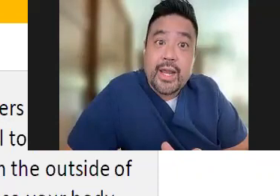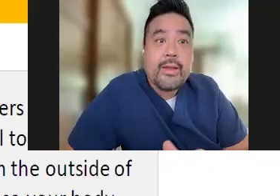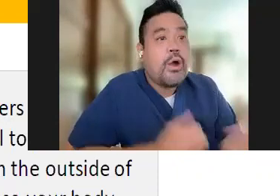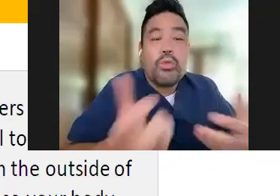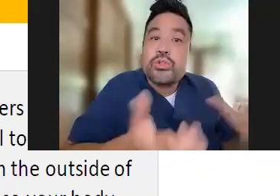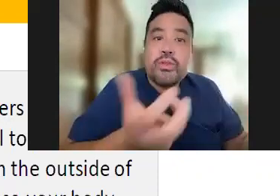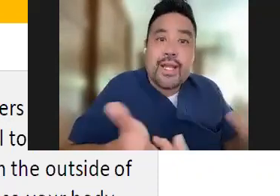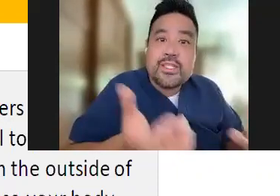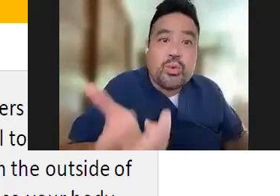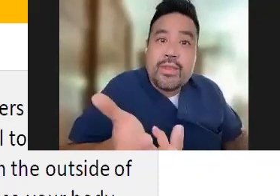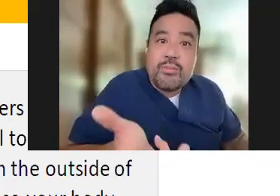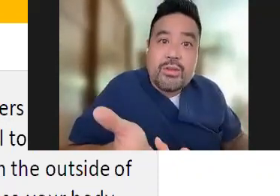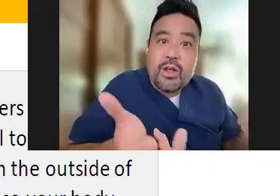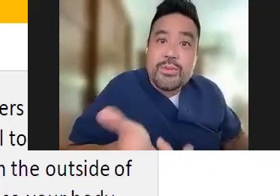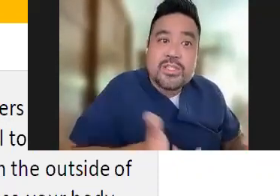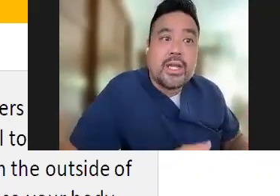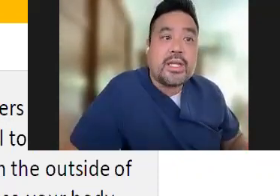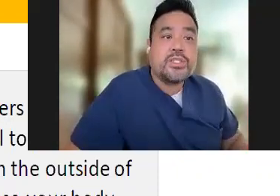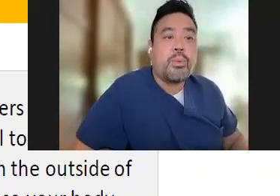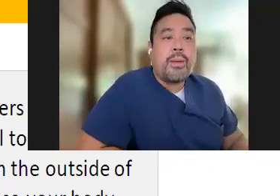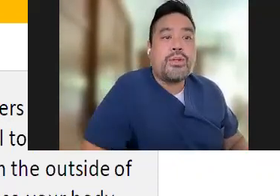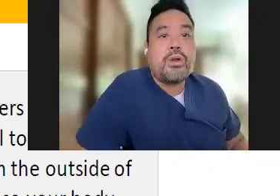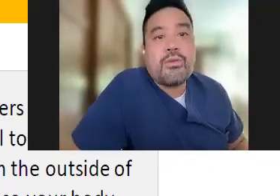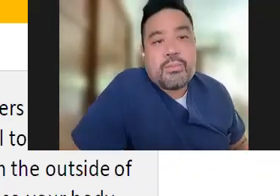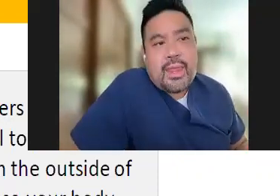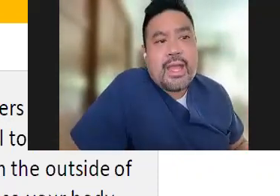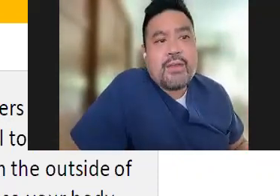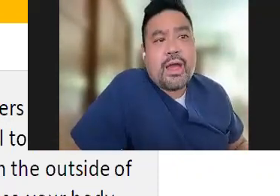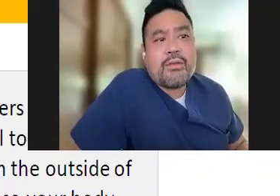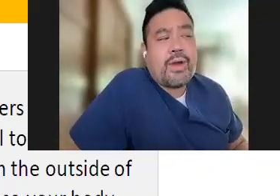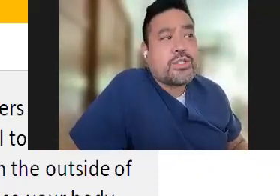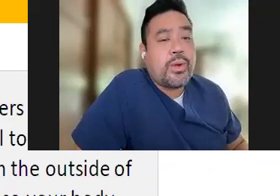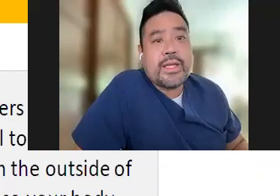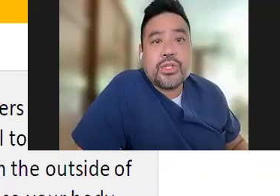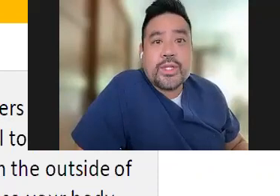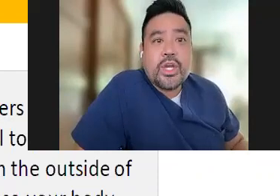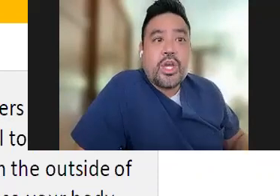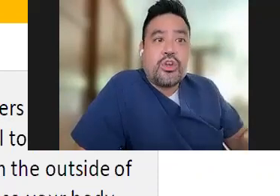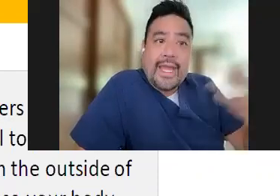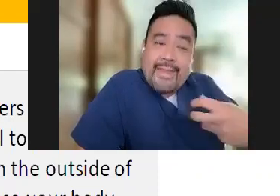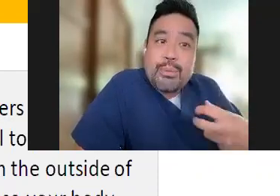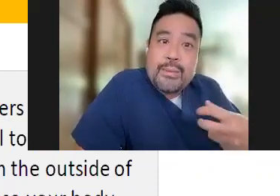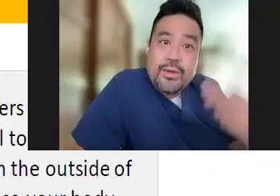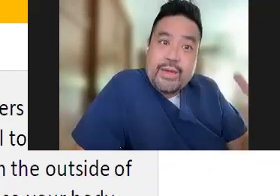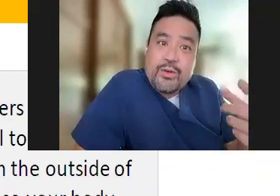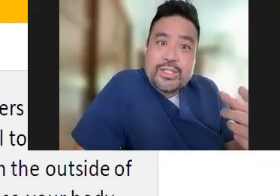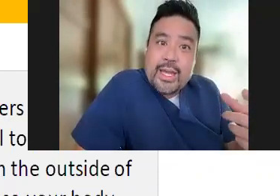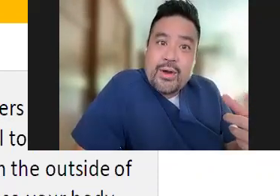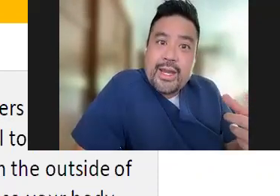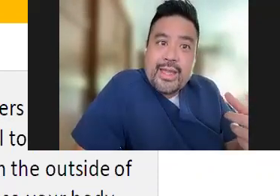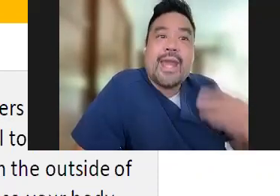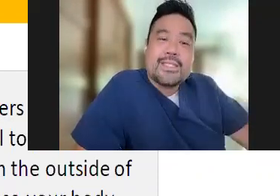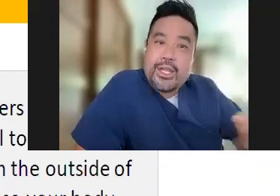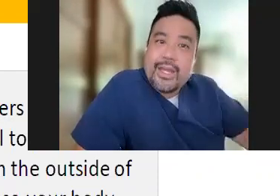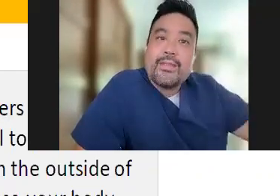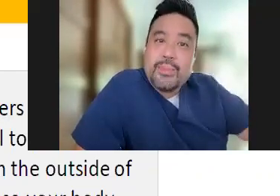shot, right? Well, those are the vaccines, the way they've been developed and studied. And so Moderna and Pfizer, what they do is you're getting that playbook that first time,